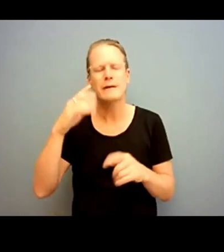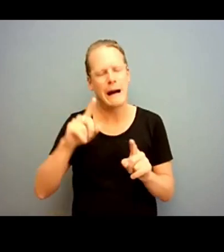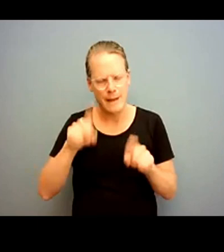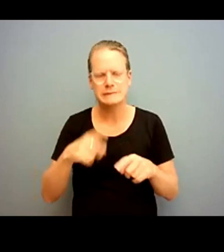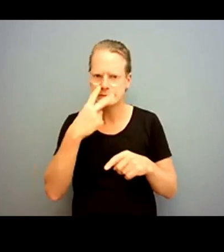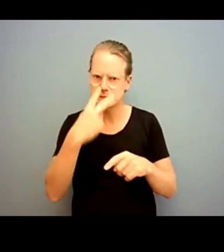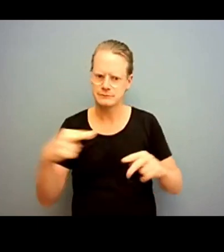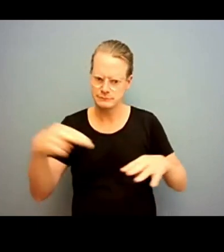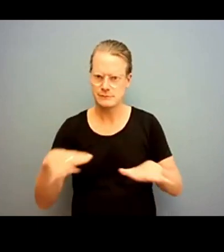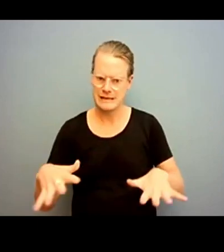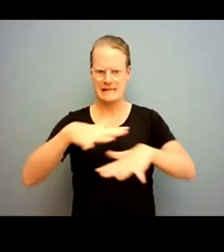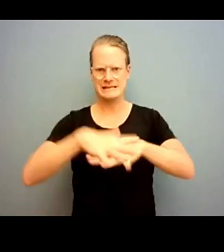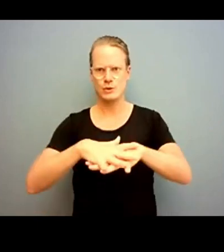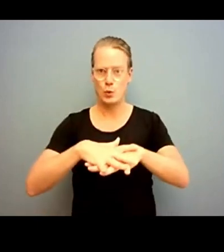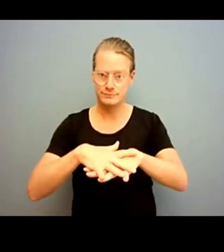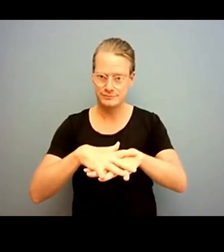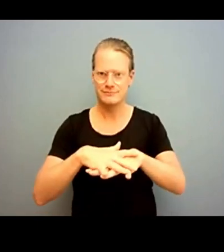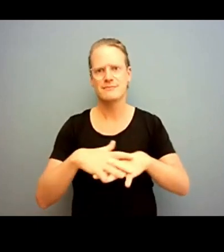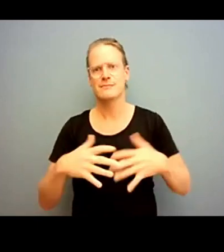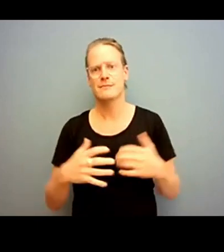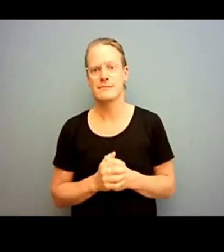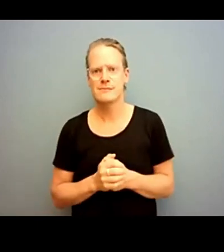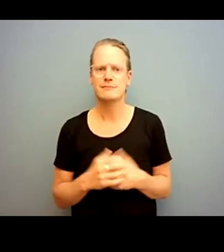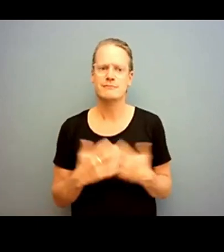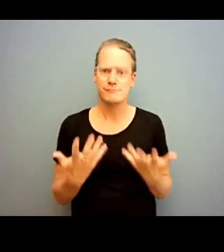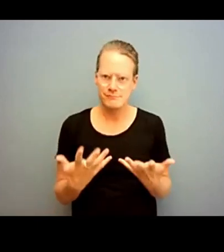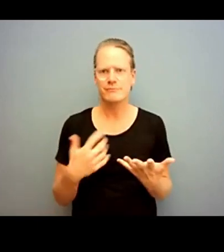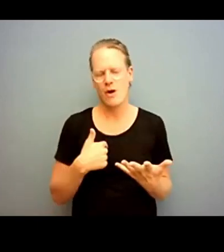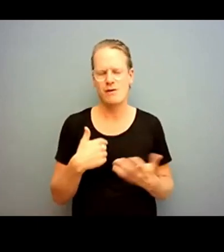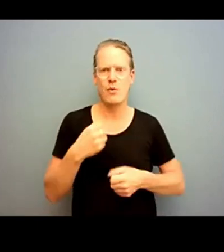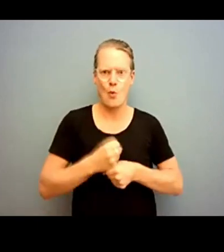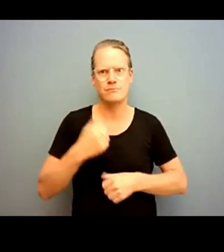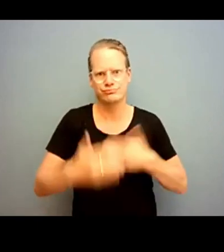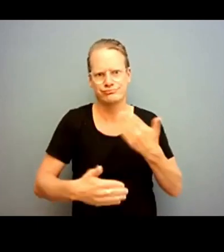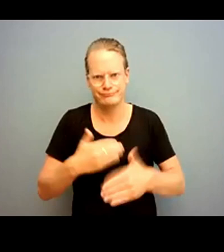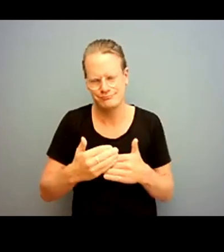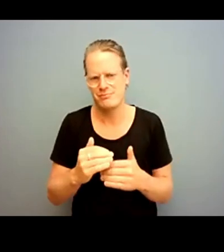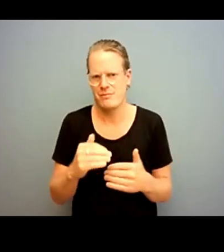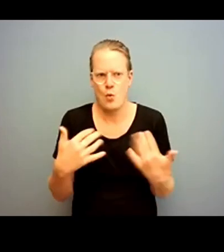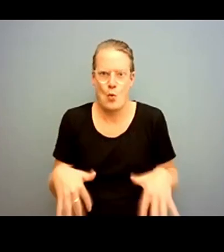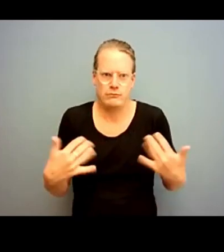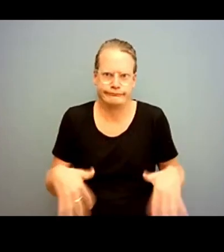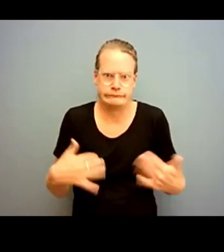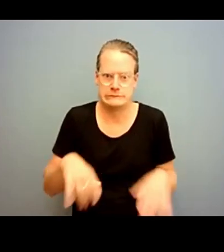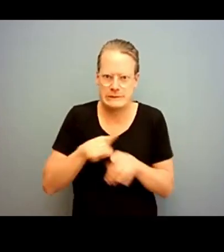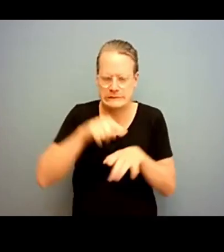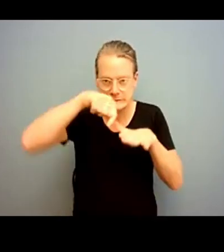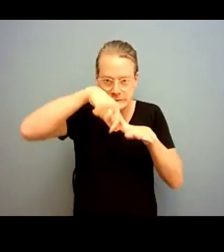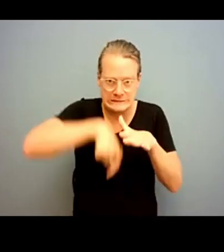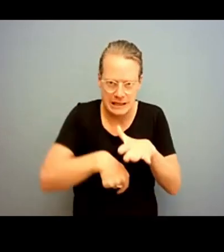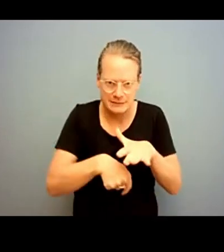to ask the harder questions of states, the deeper systemic questions of states.